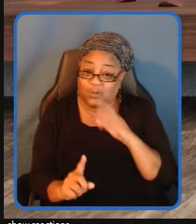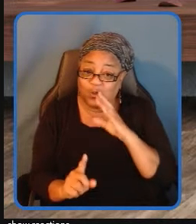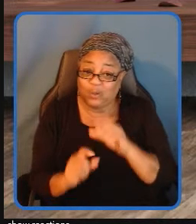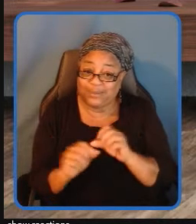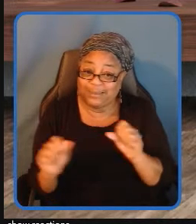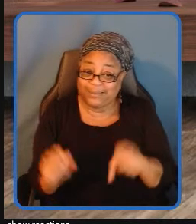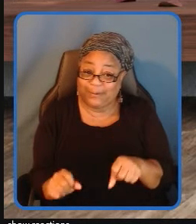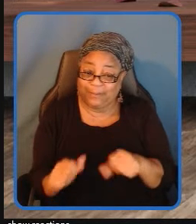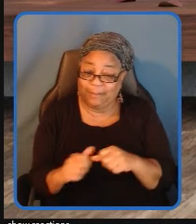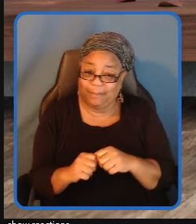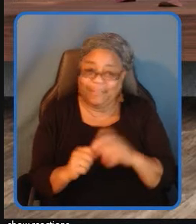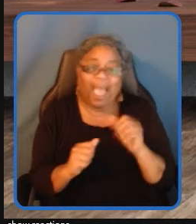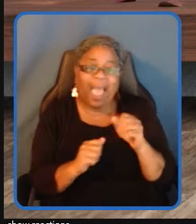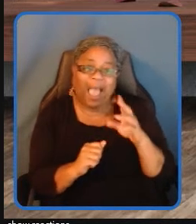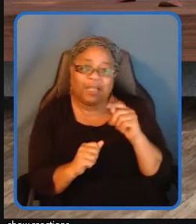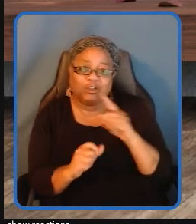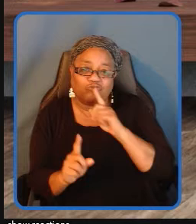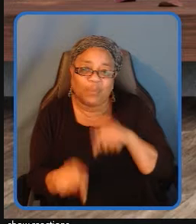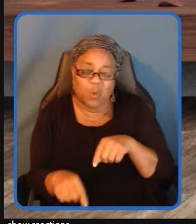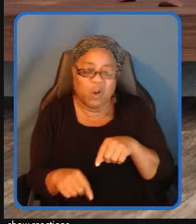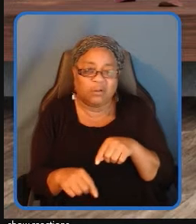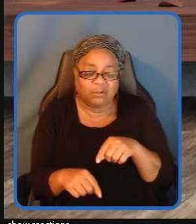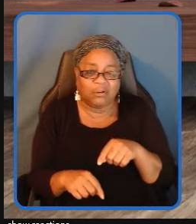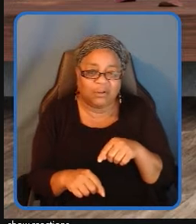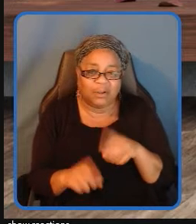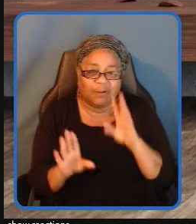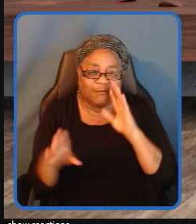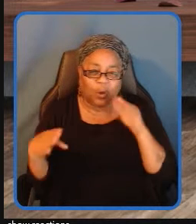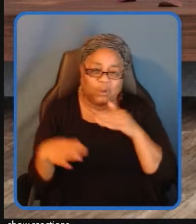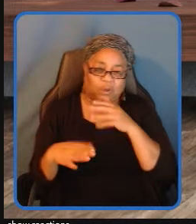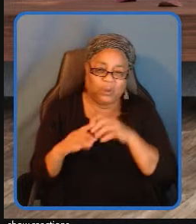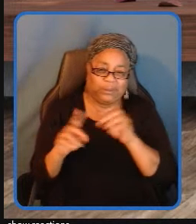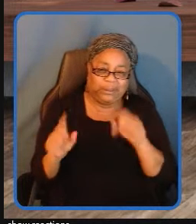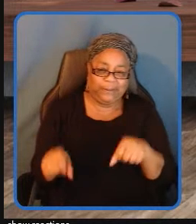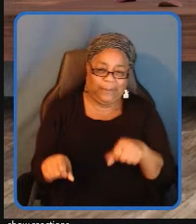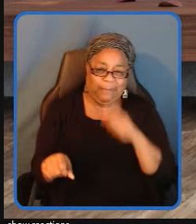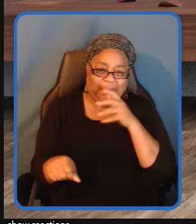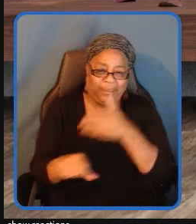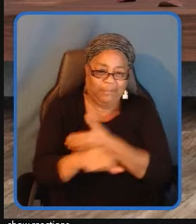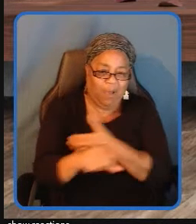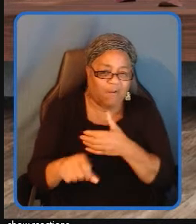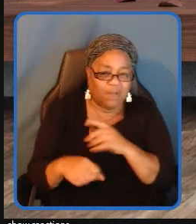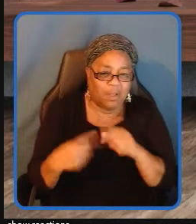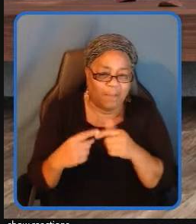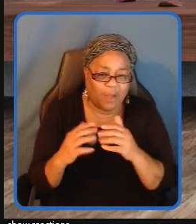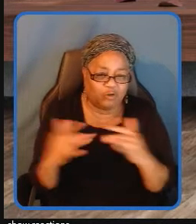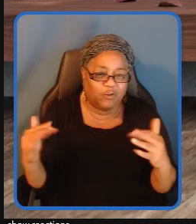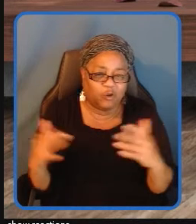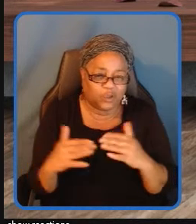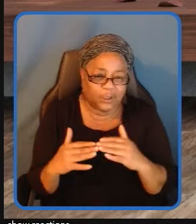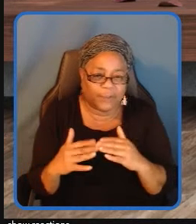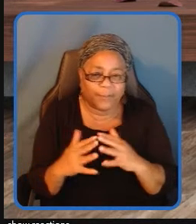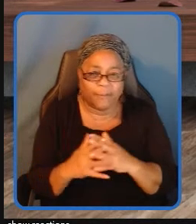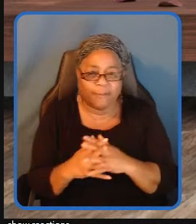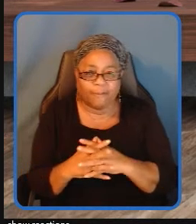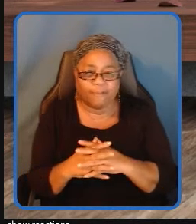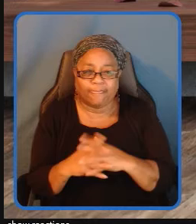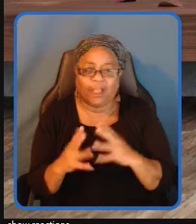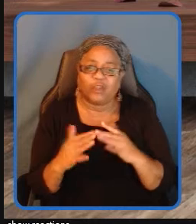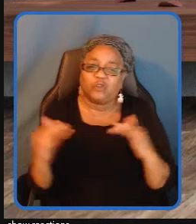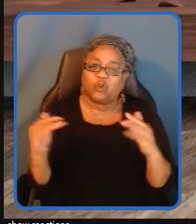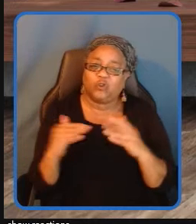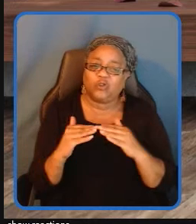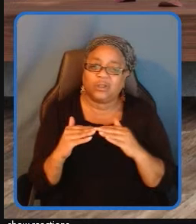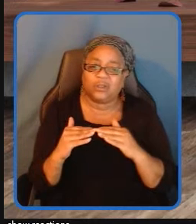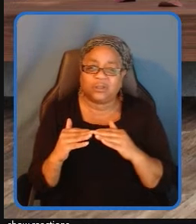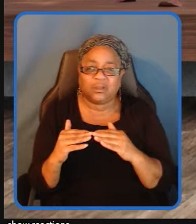takes us, in a sense, certainly beyond the way Justice Powell thought about diversity. And so diversity doesn't mean